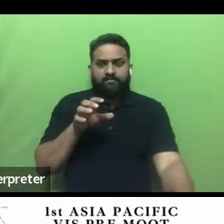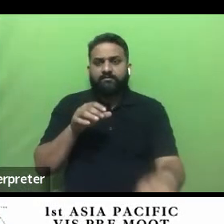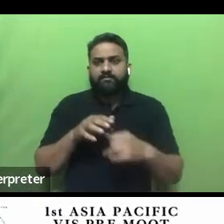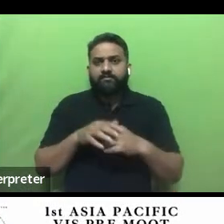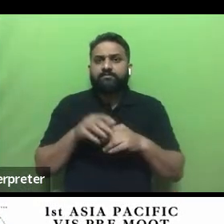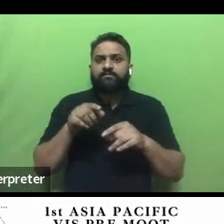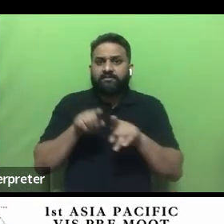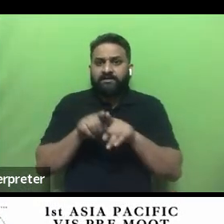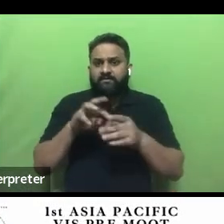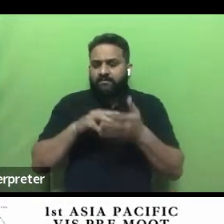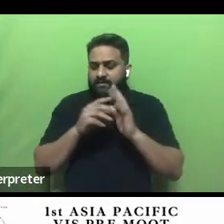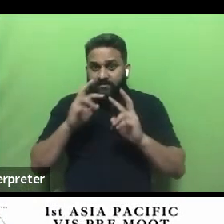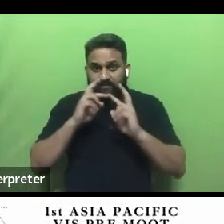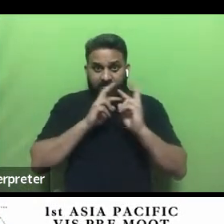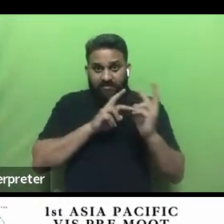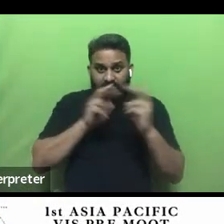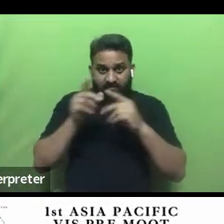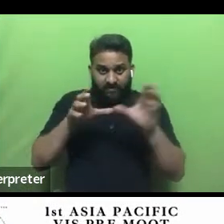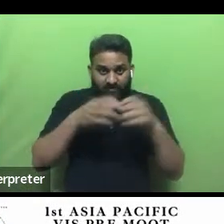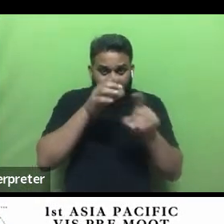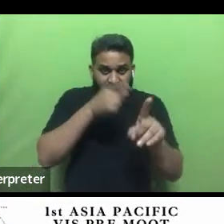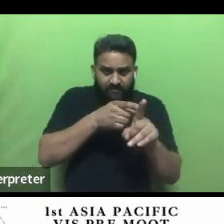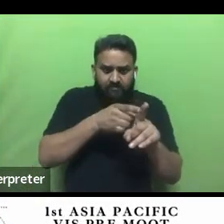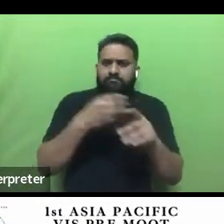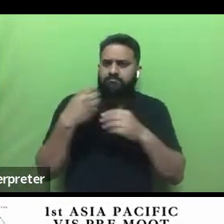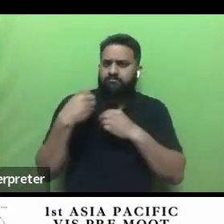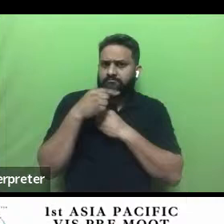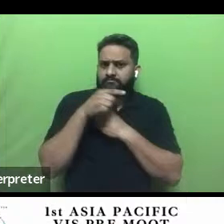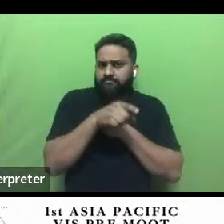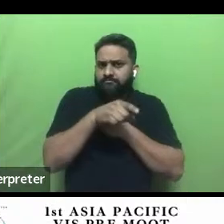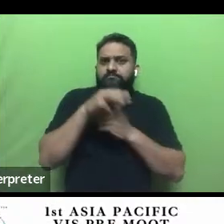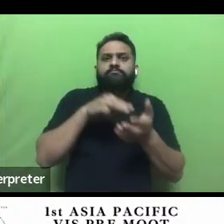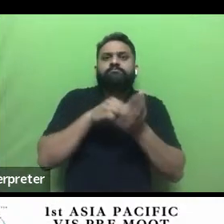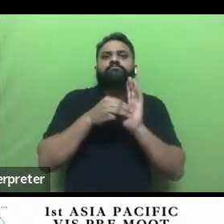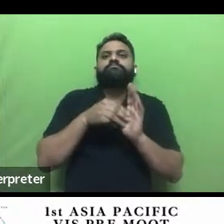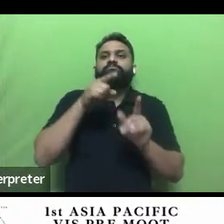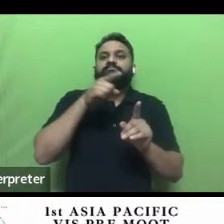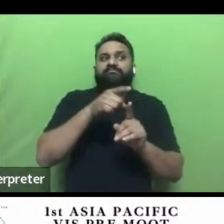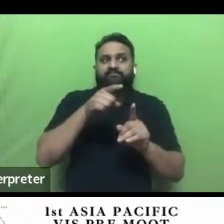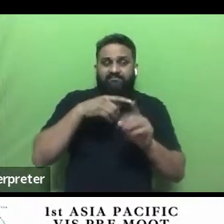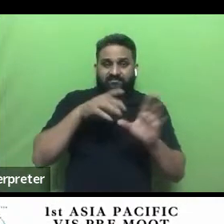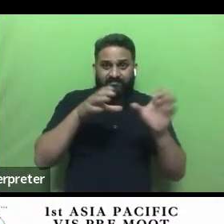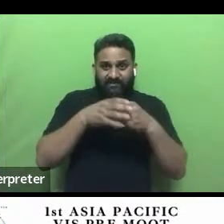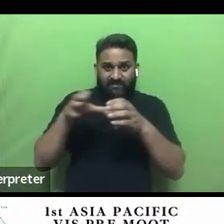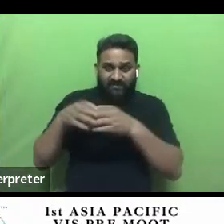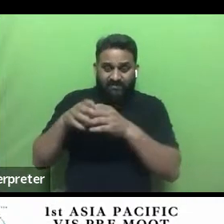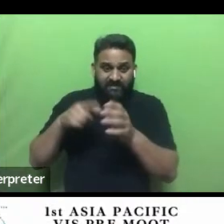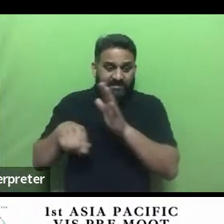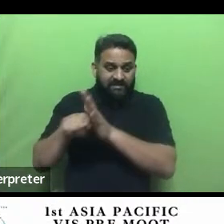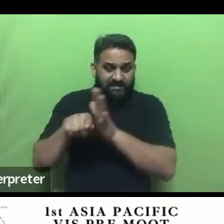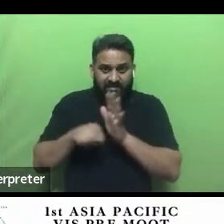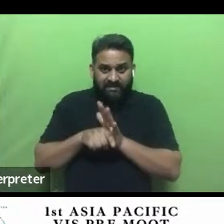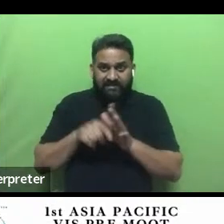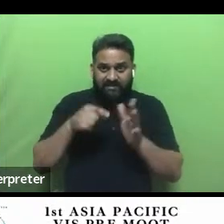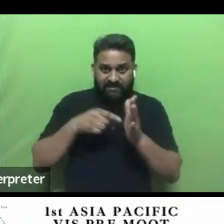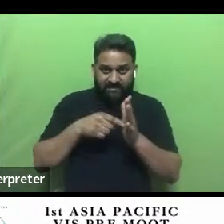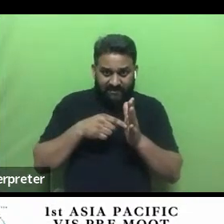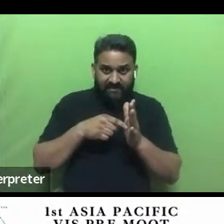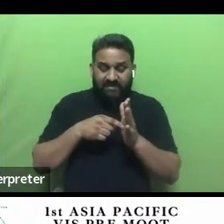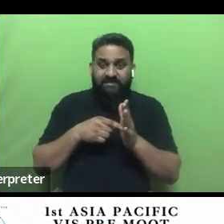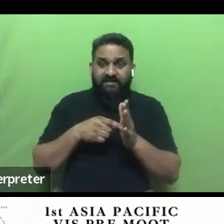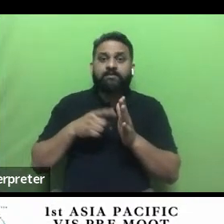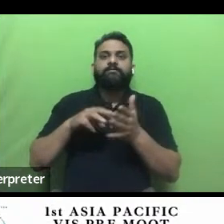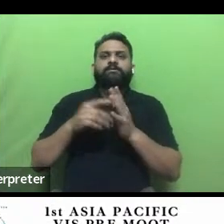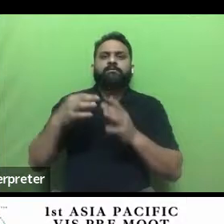the respondent's position that the claimant invoked this arbitration agreement on its own, for its own benefit